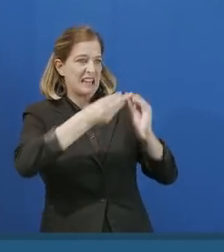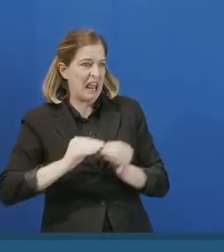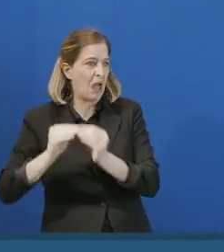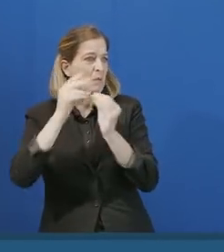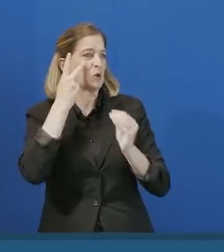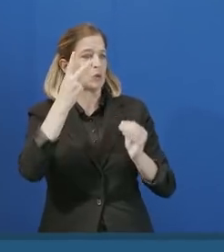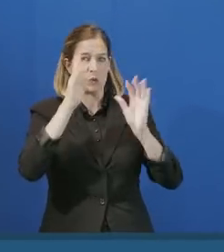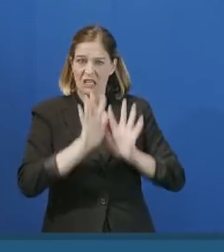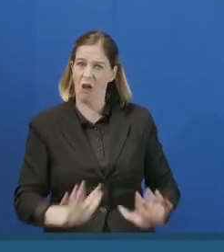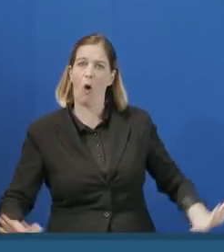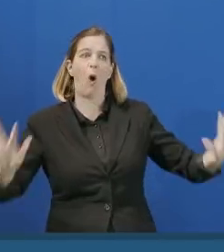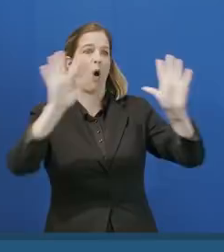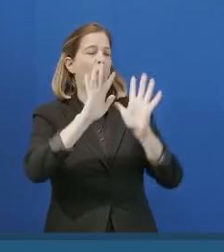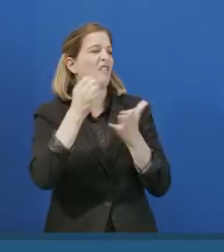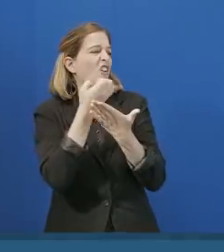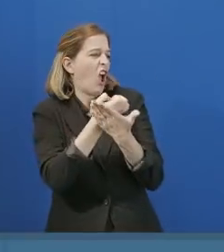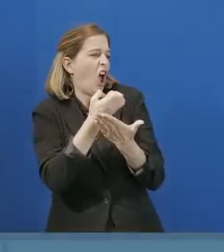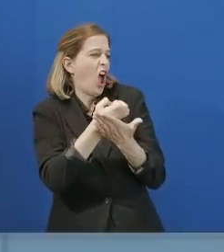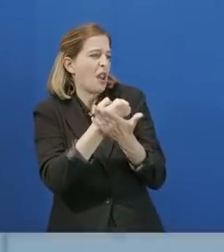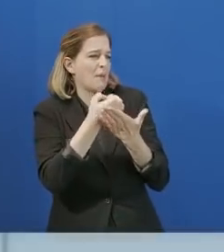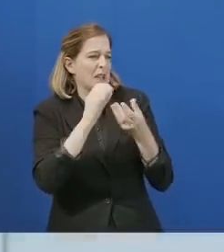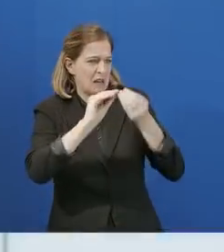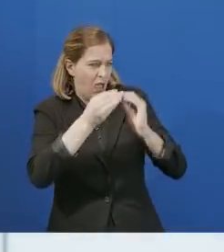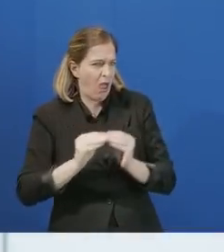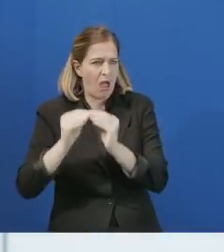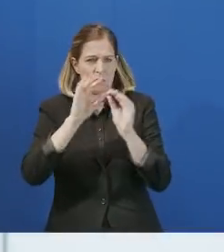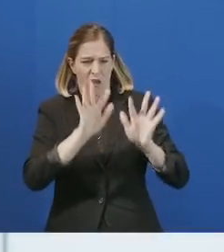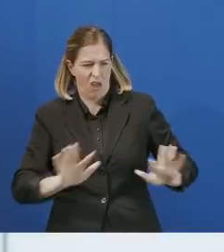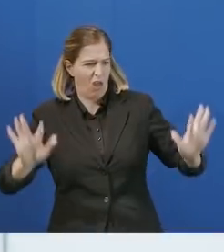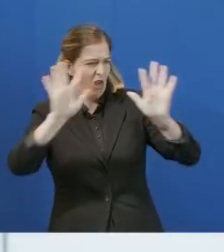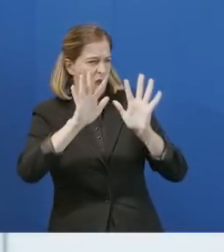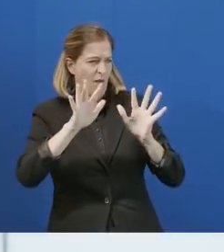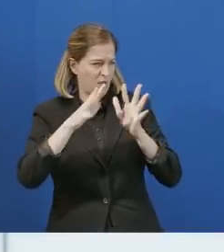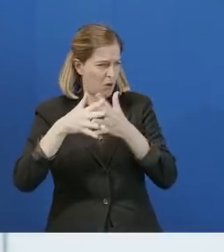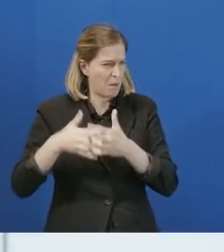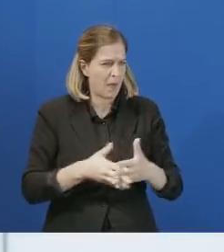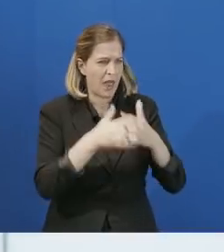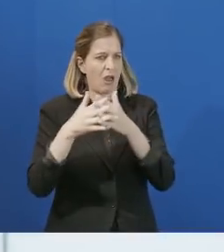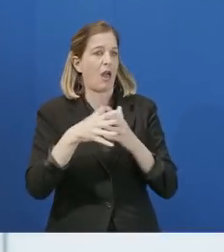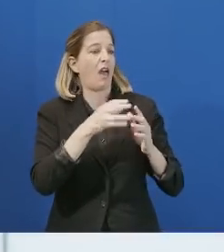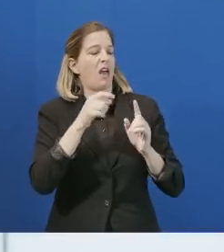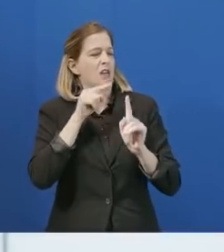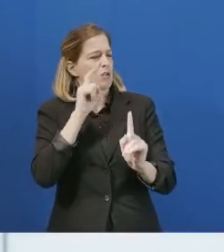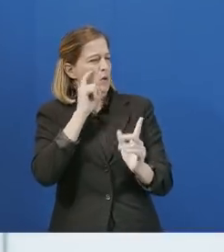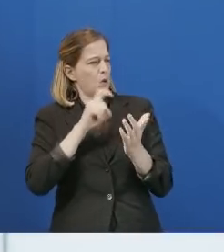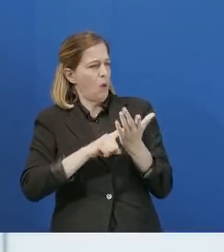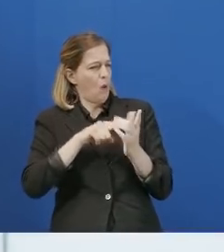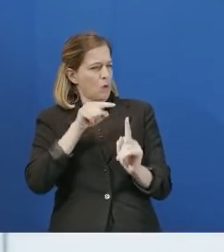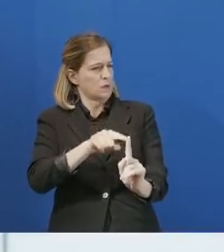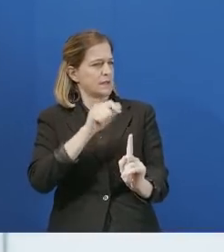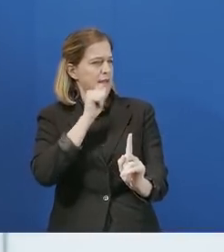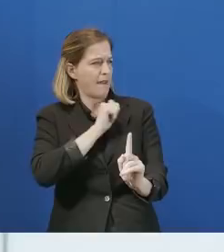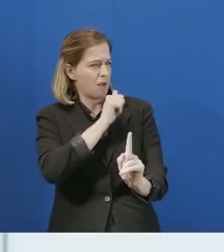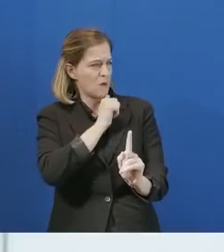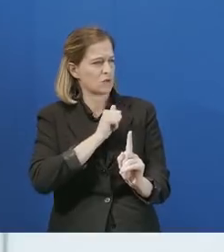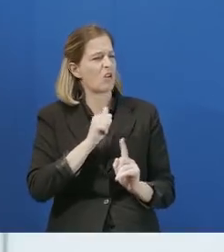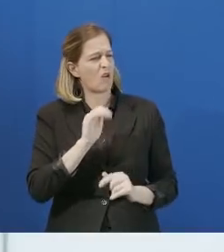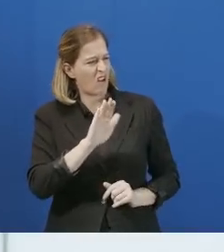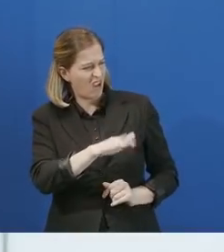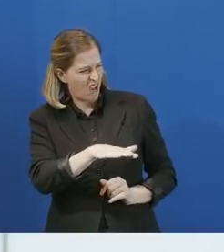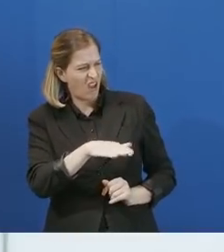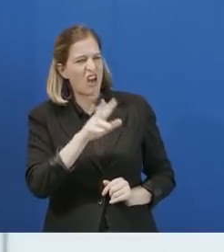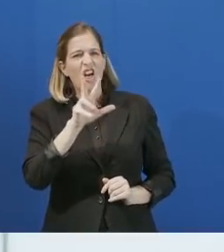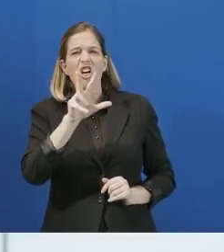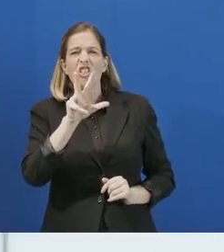me earlier this week, he said, "Governor, 30% of your citizens